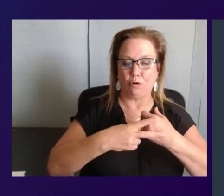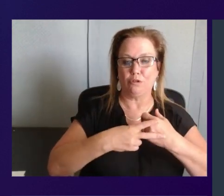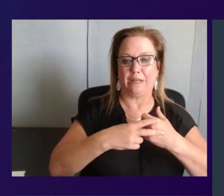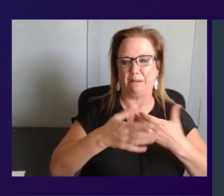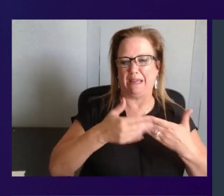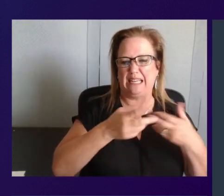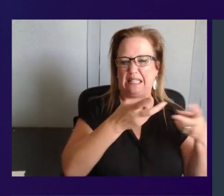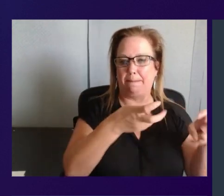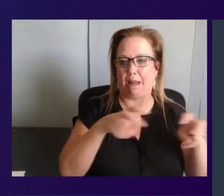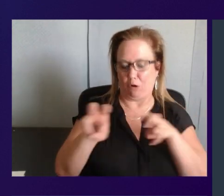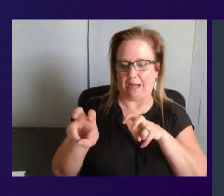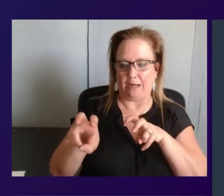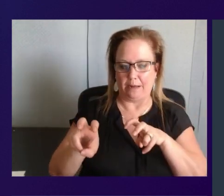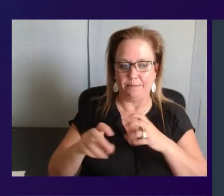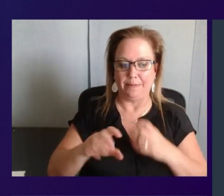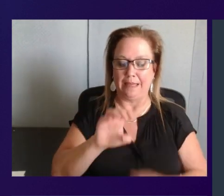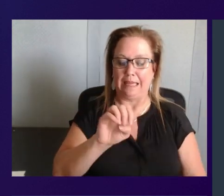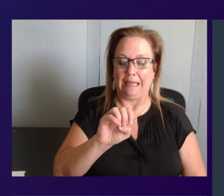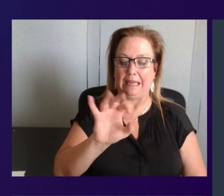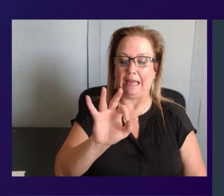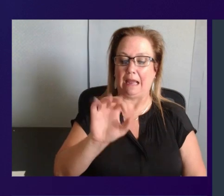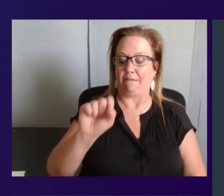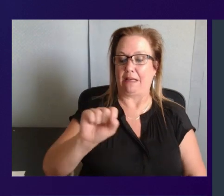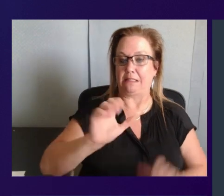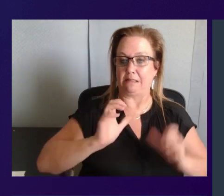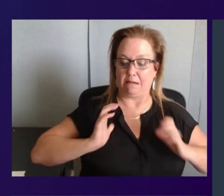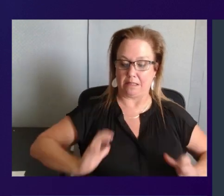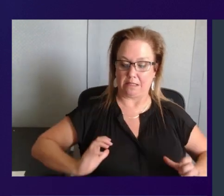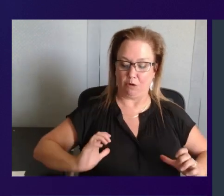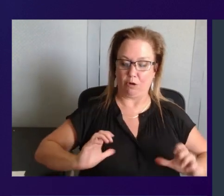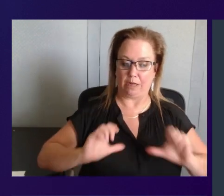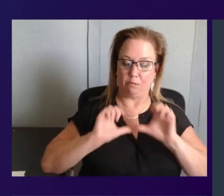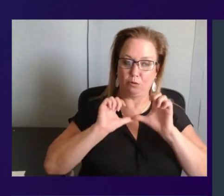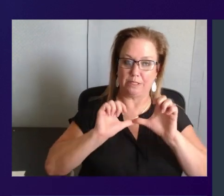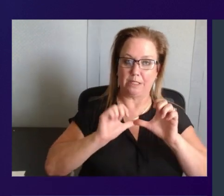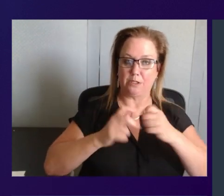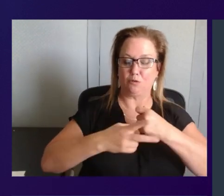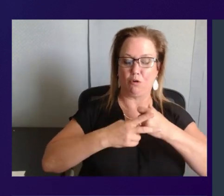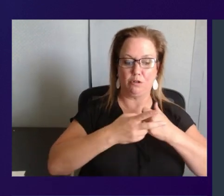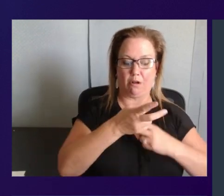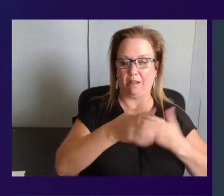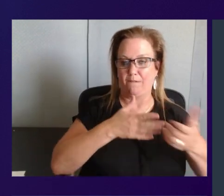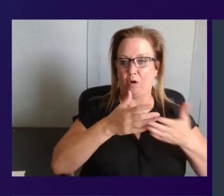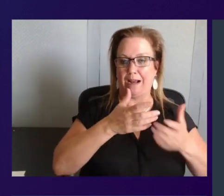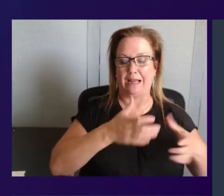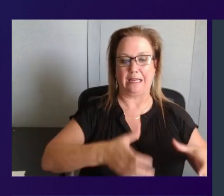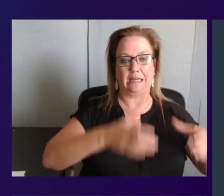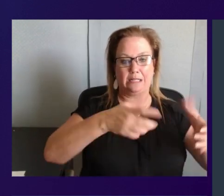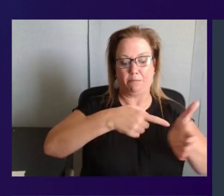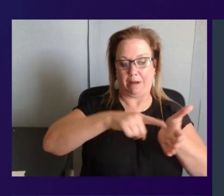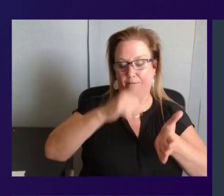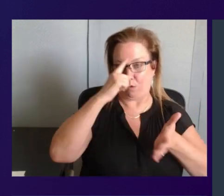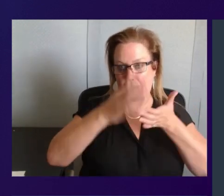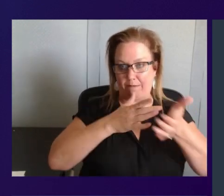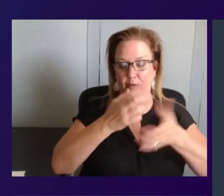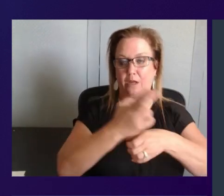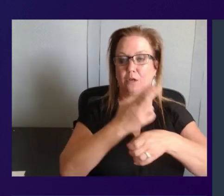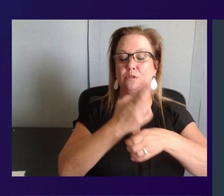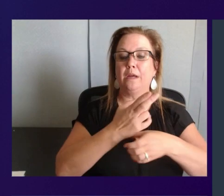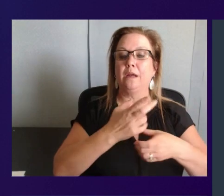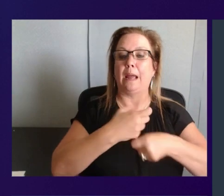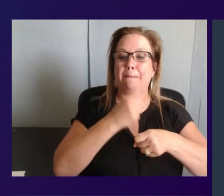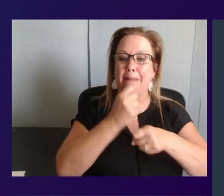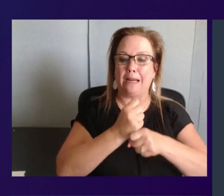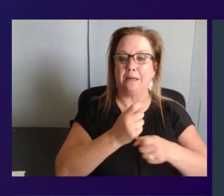migrated. With EFS, customers can persist storage across containers, pay for what they use, and create and manage